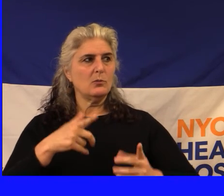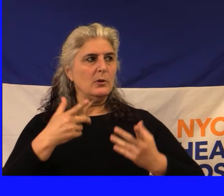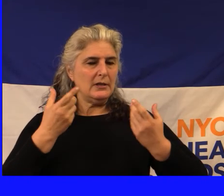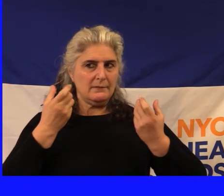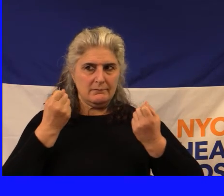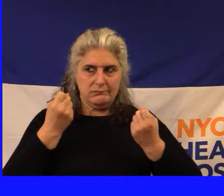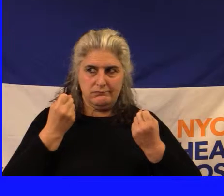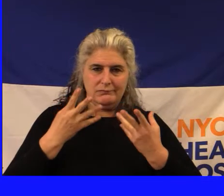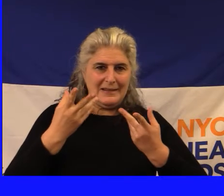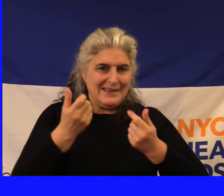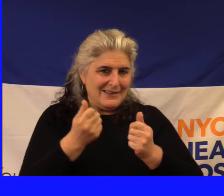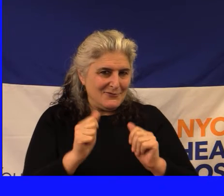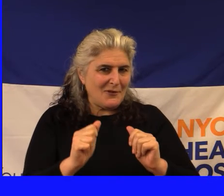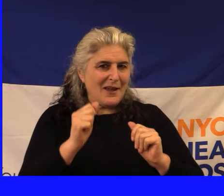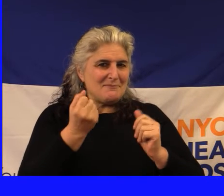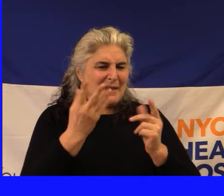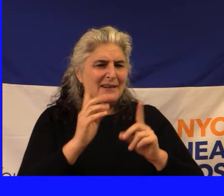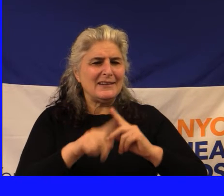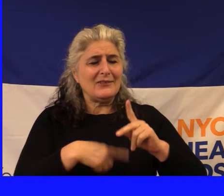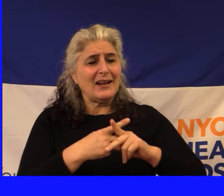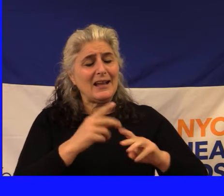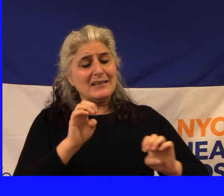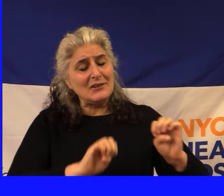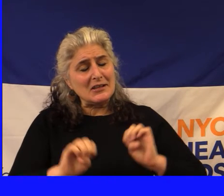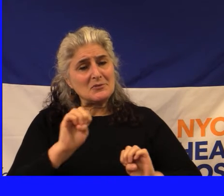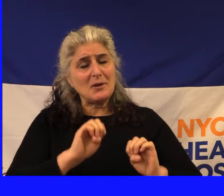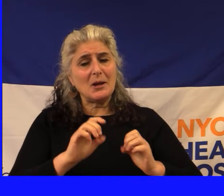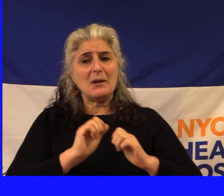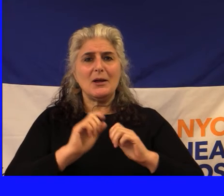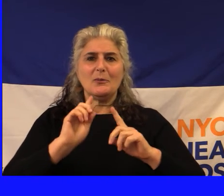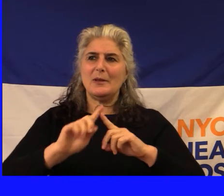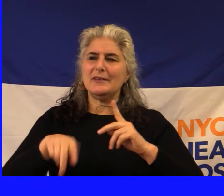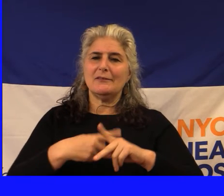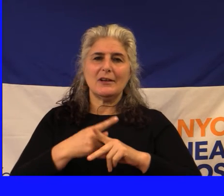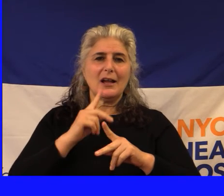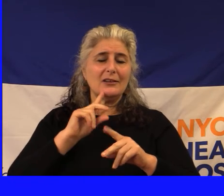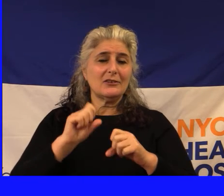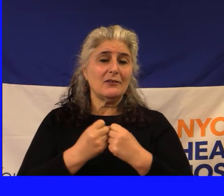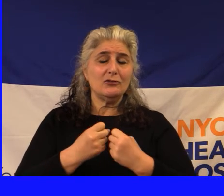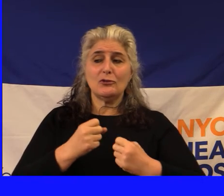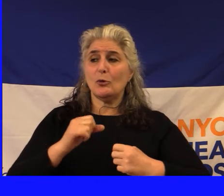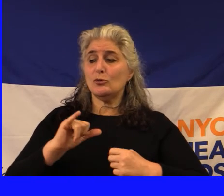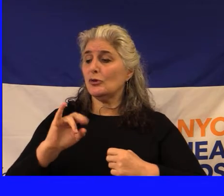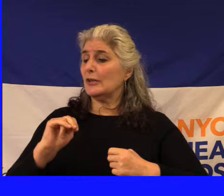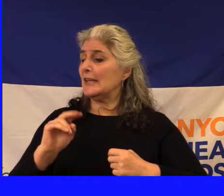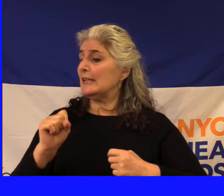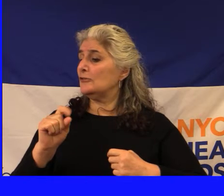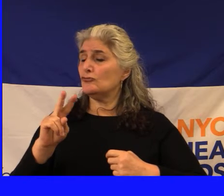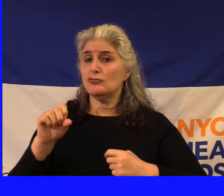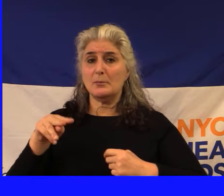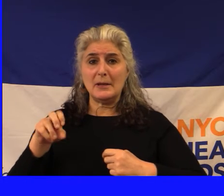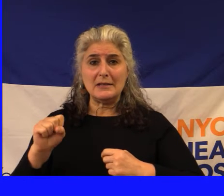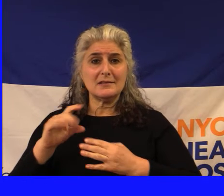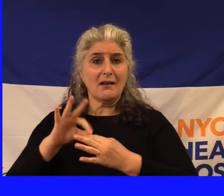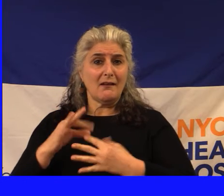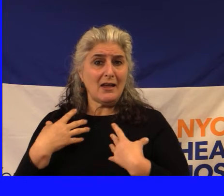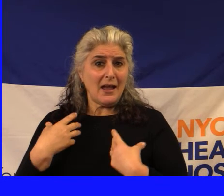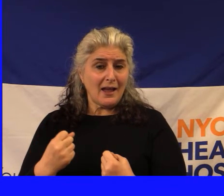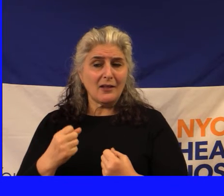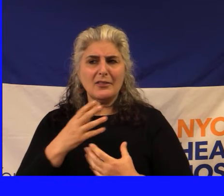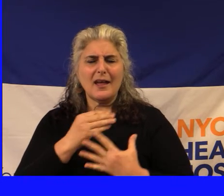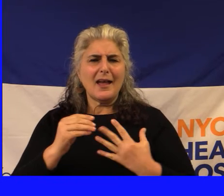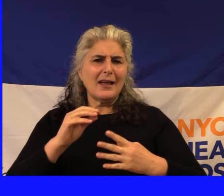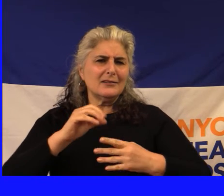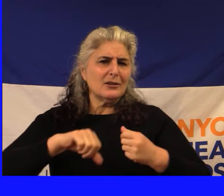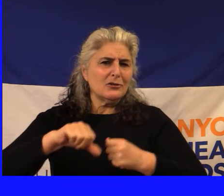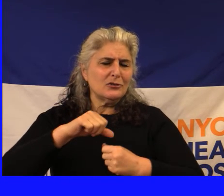around some of these things, around social determinants of health, around integrating with community care, and the opportunity